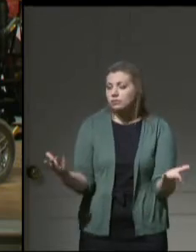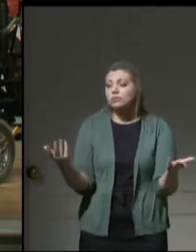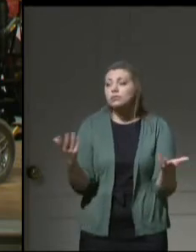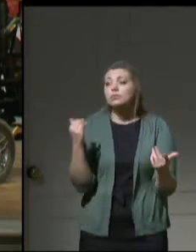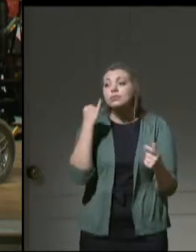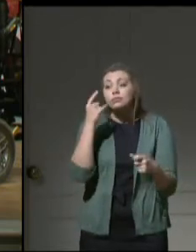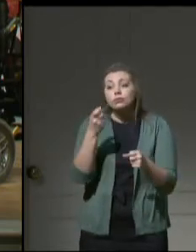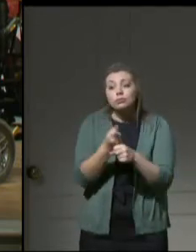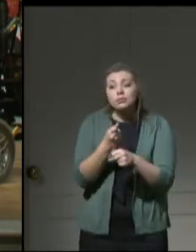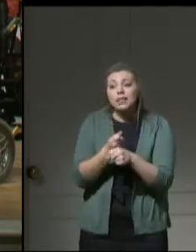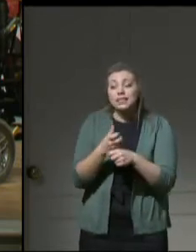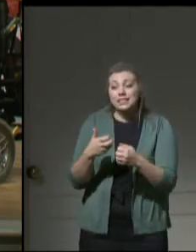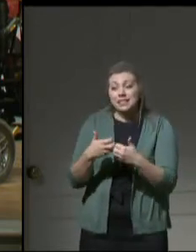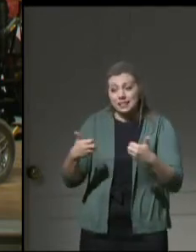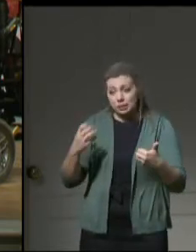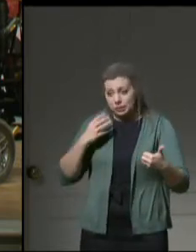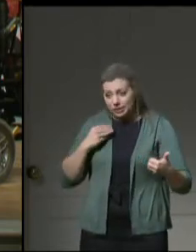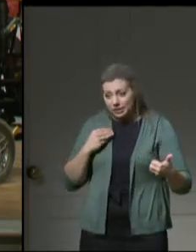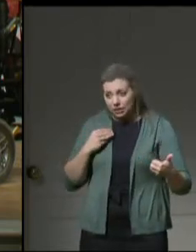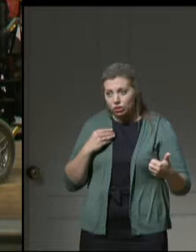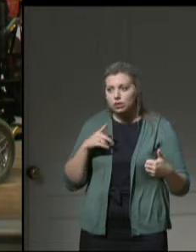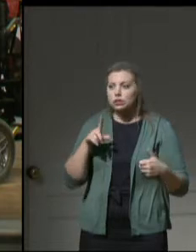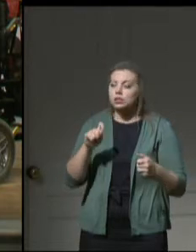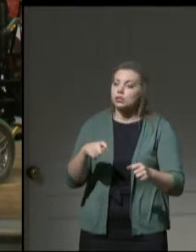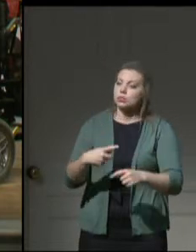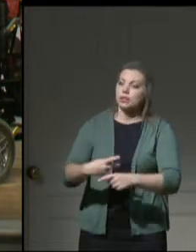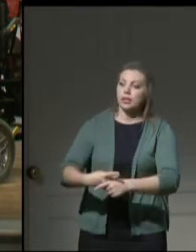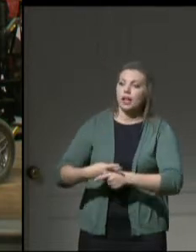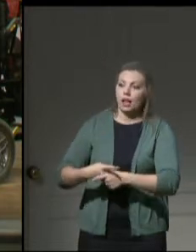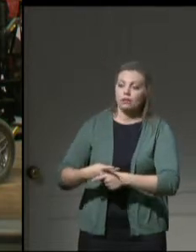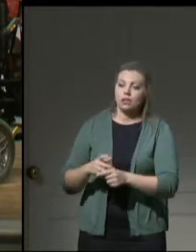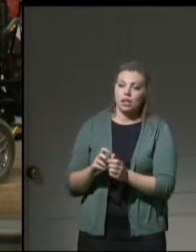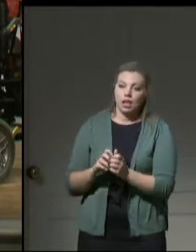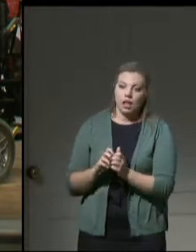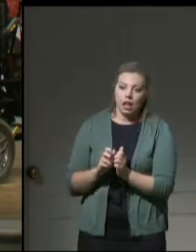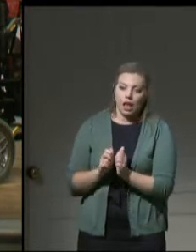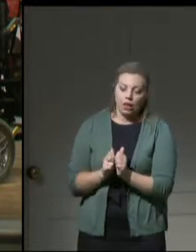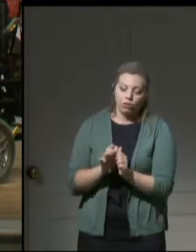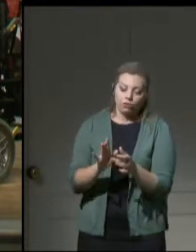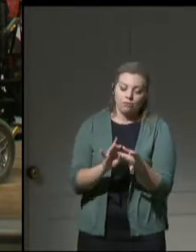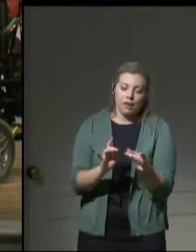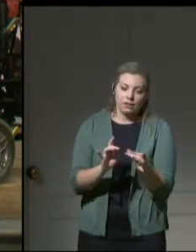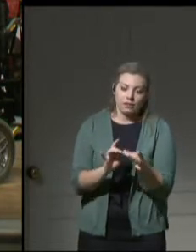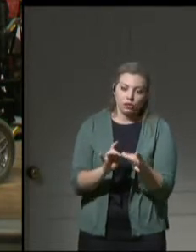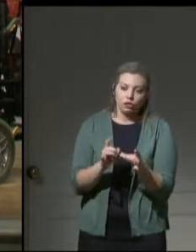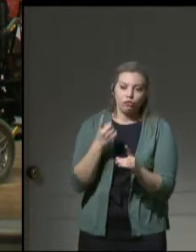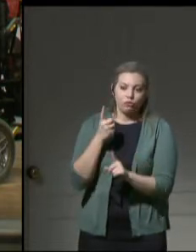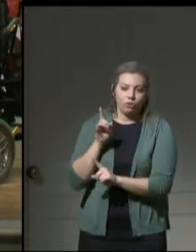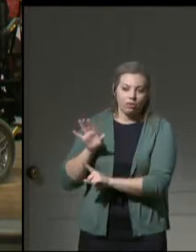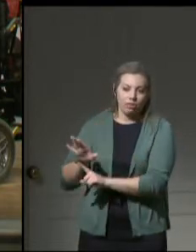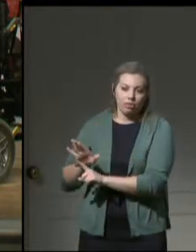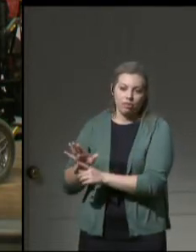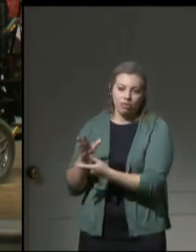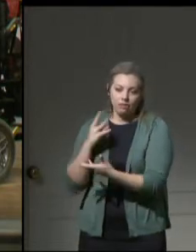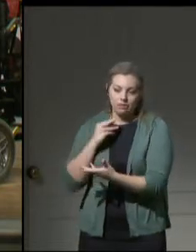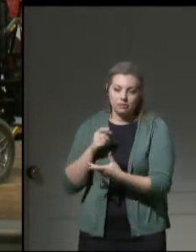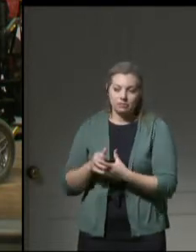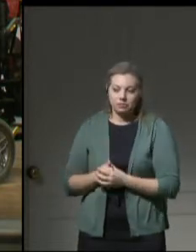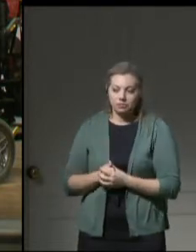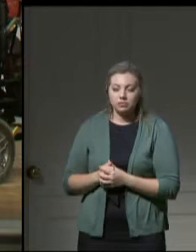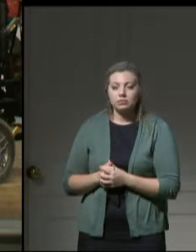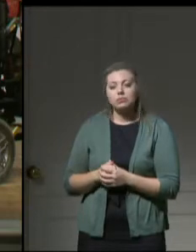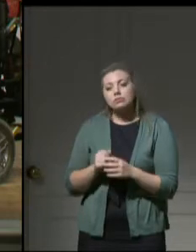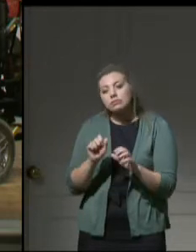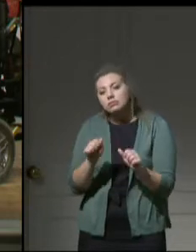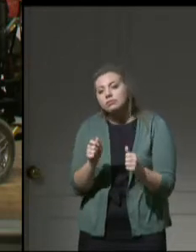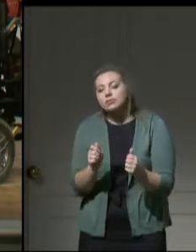you are creating a separate experience, to be very, very careful about the messaging for that. It can be